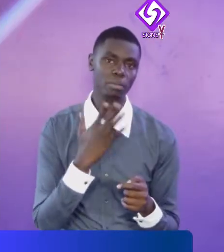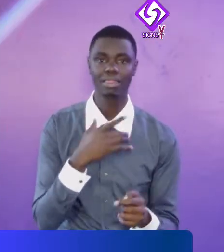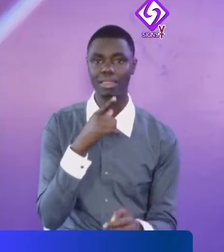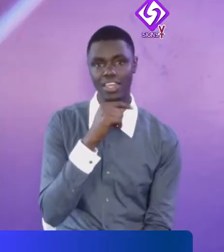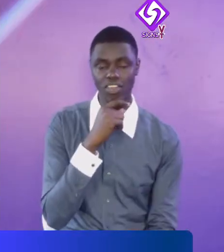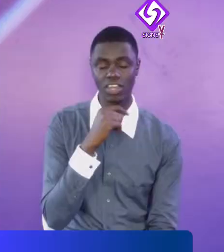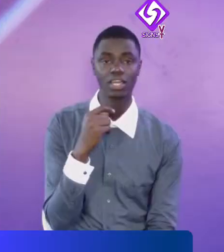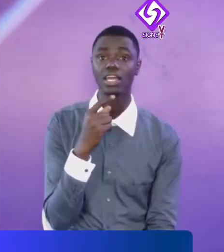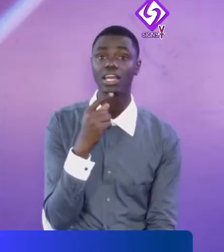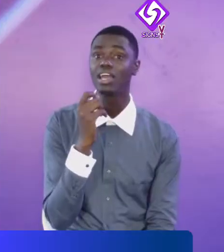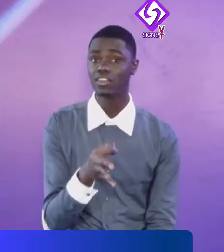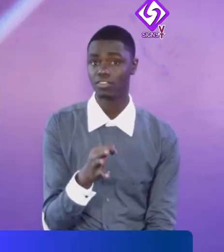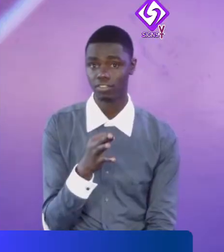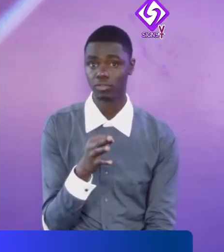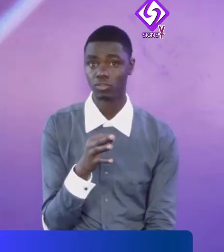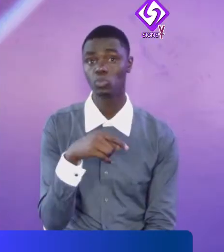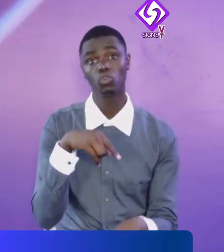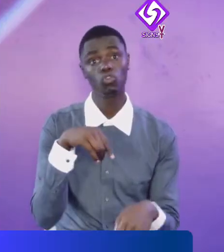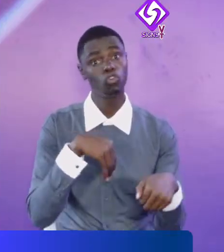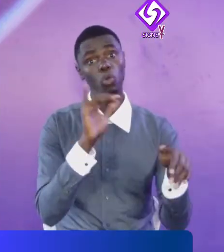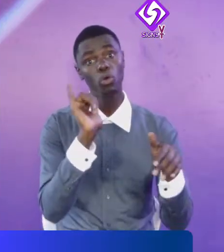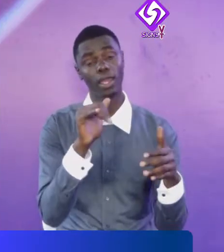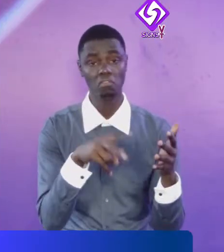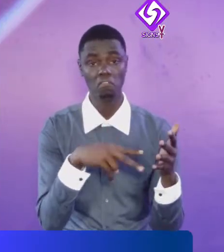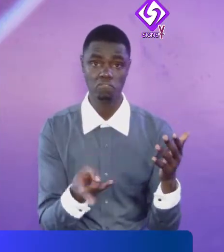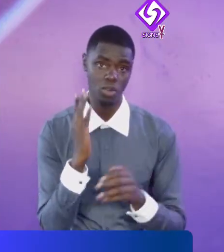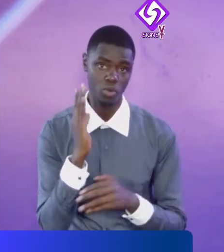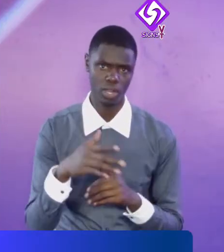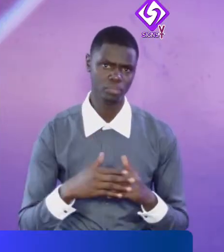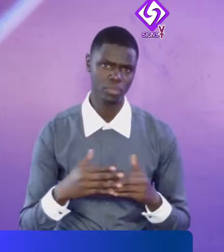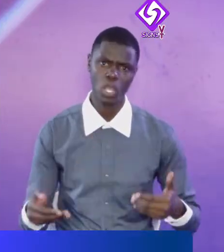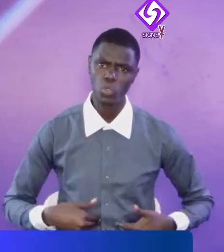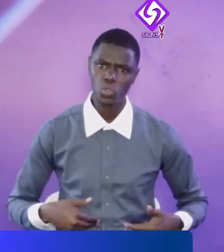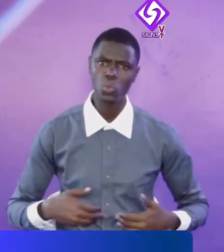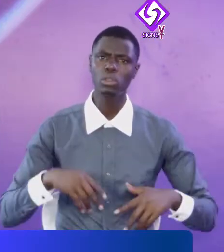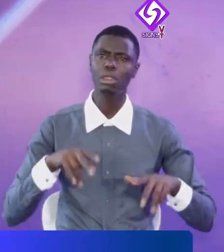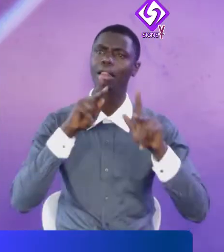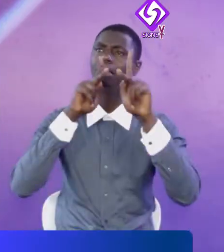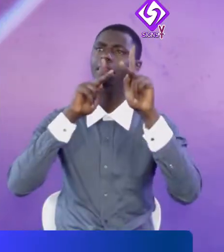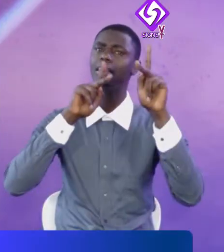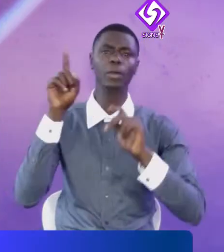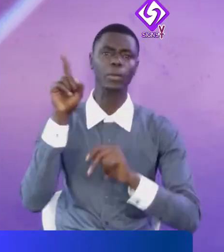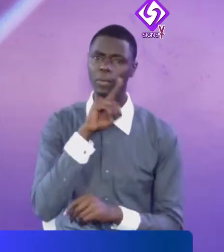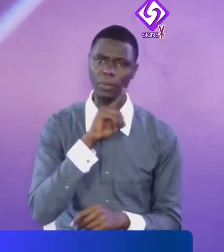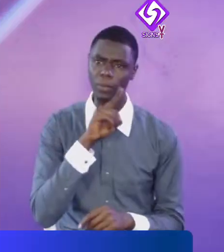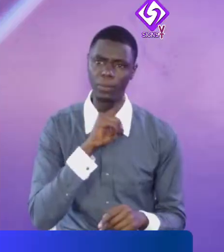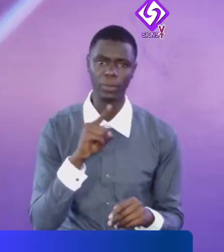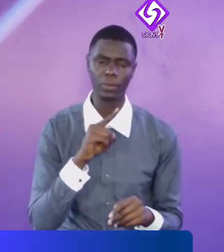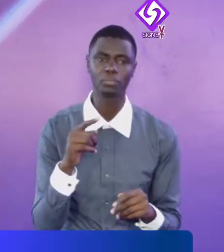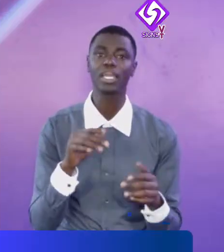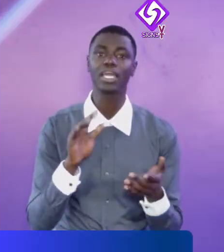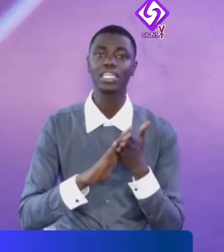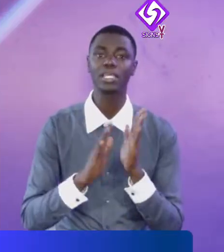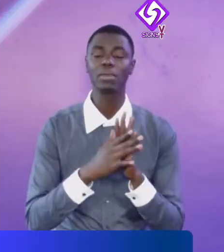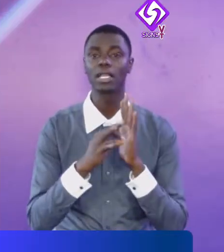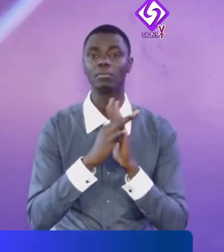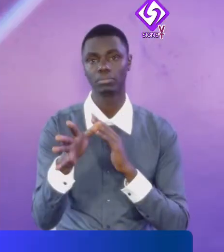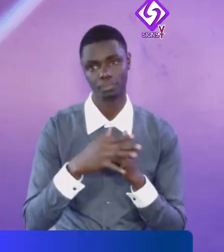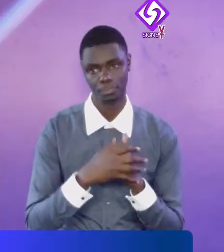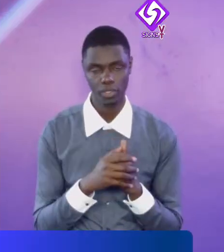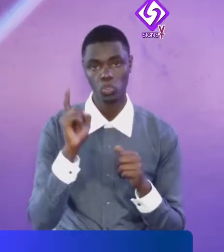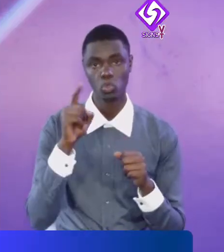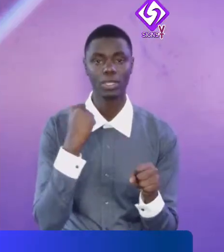you go that route, you'll fail. Because the youths are so noisy that they determine who is popular. So you have to work with